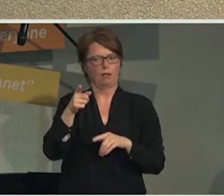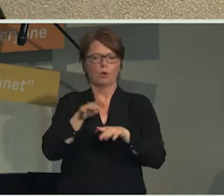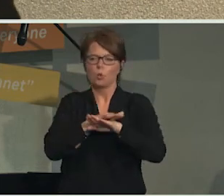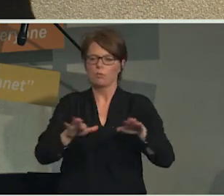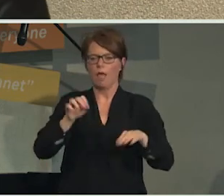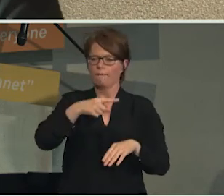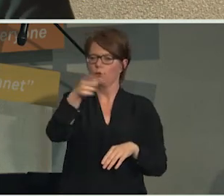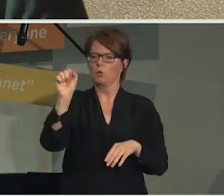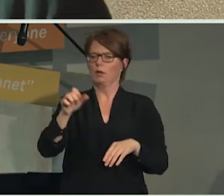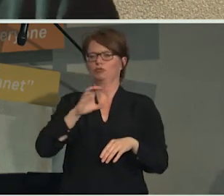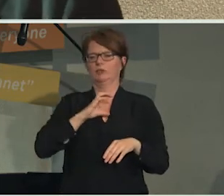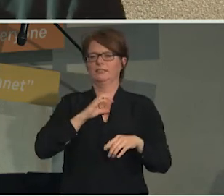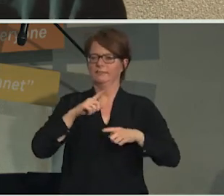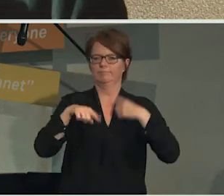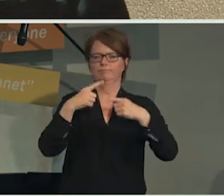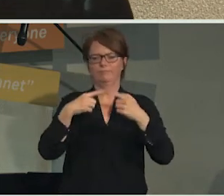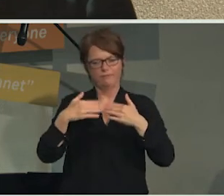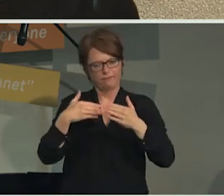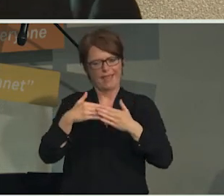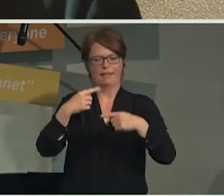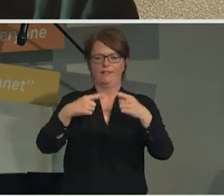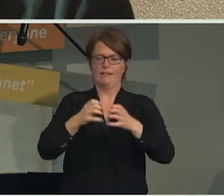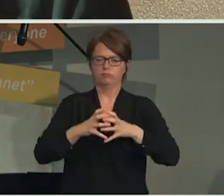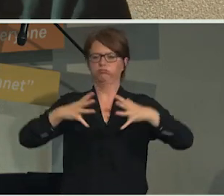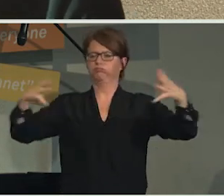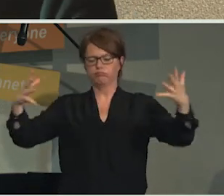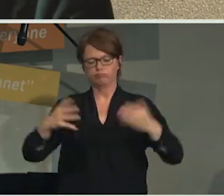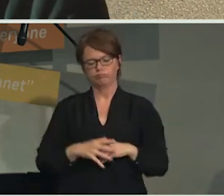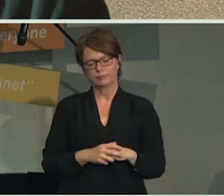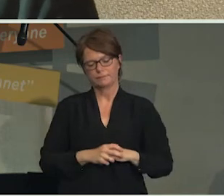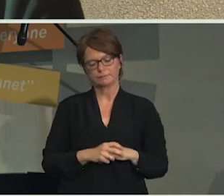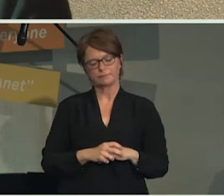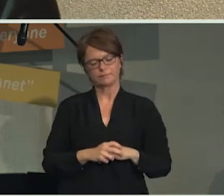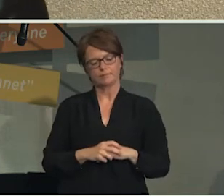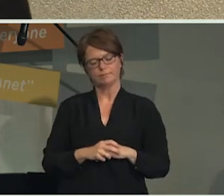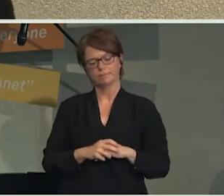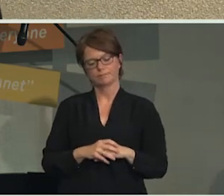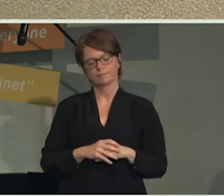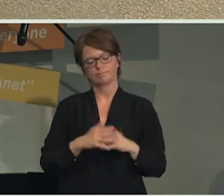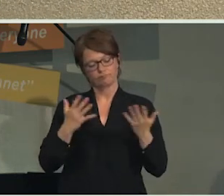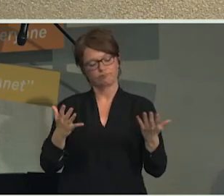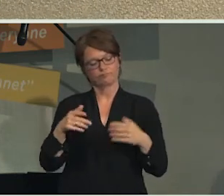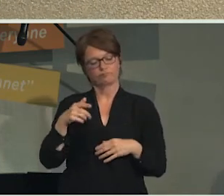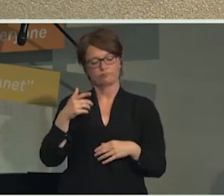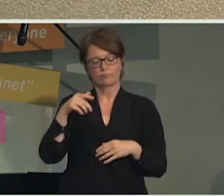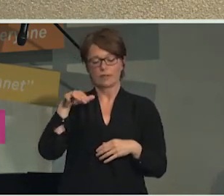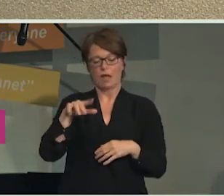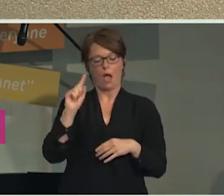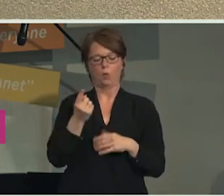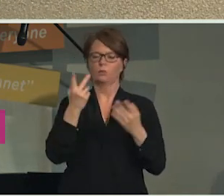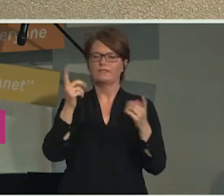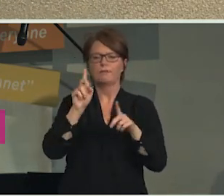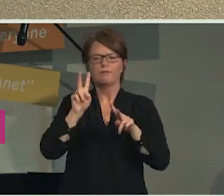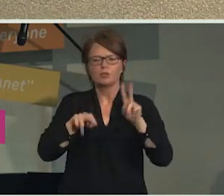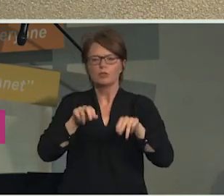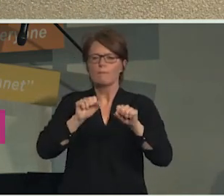structures of white supremacy? What if we are celebrating a concept's life, 30 years and counting, which is